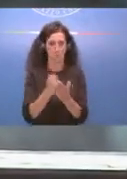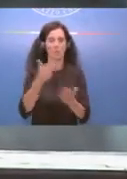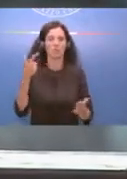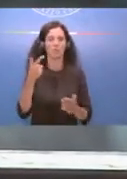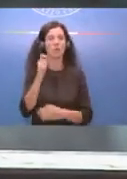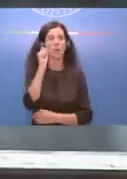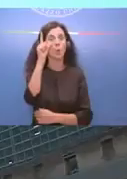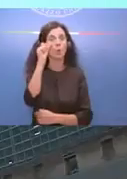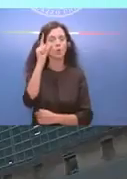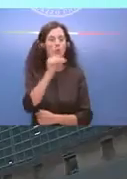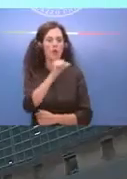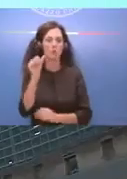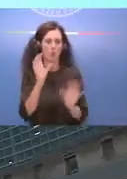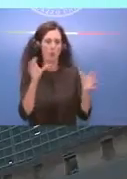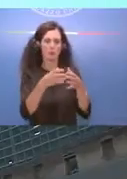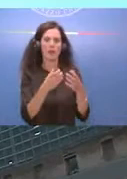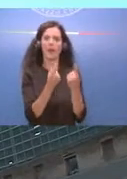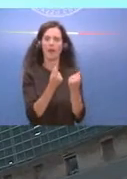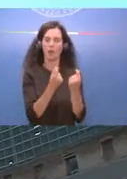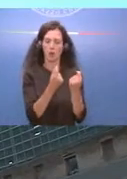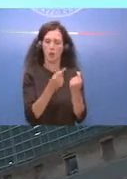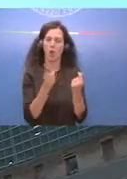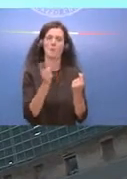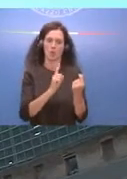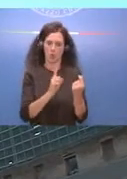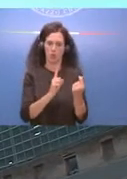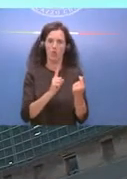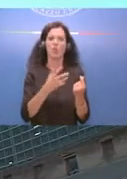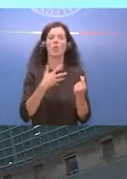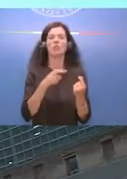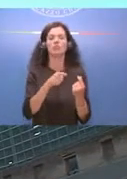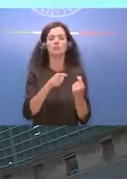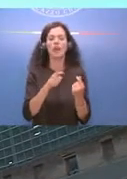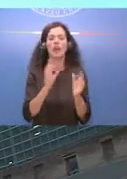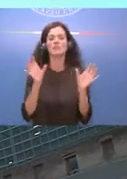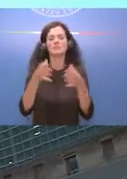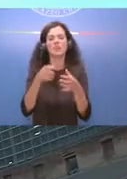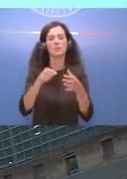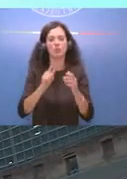economics and people and